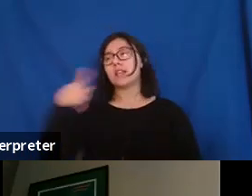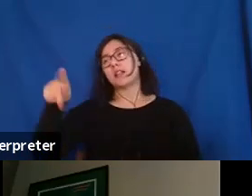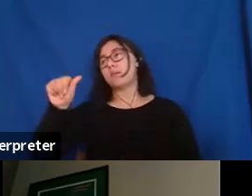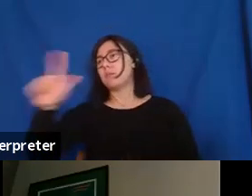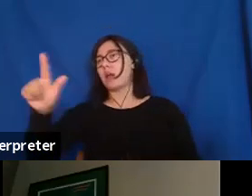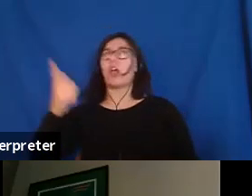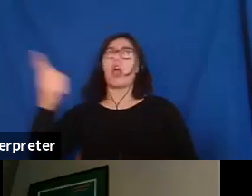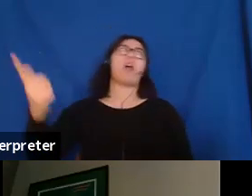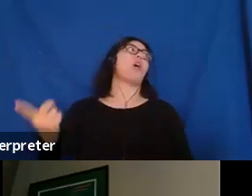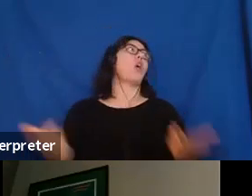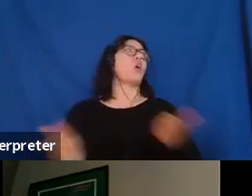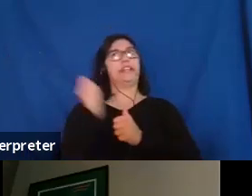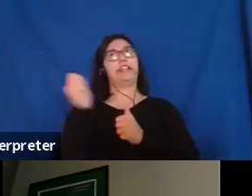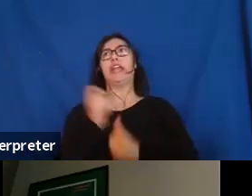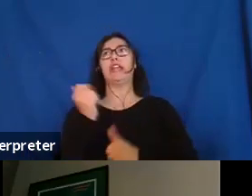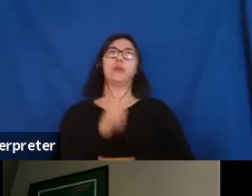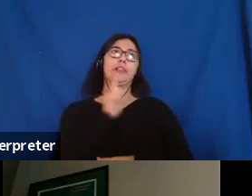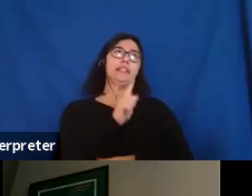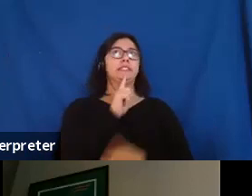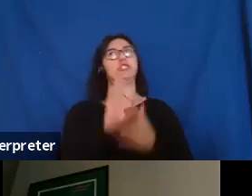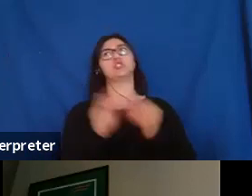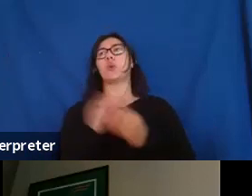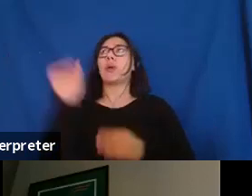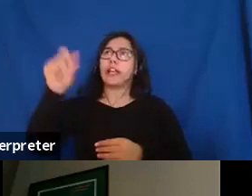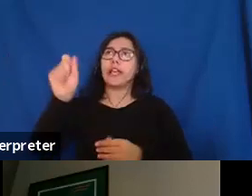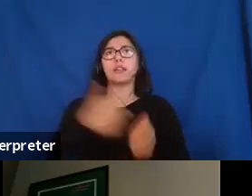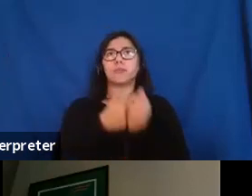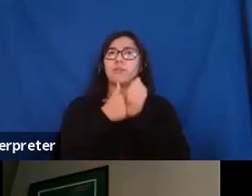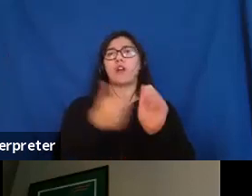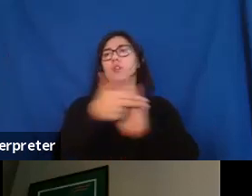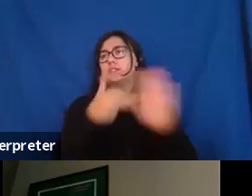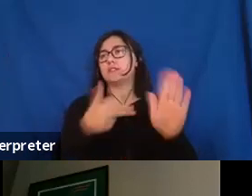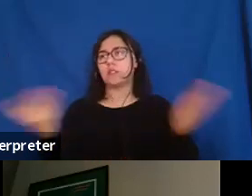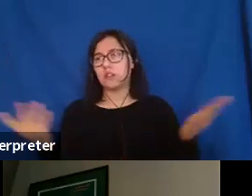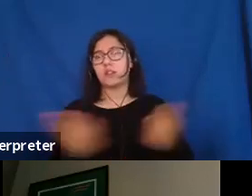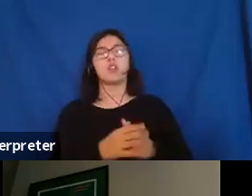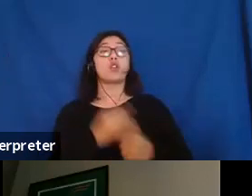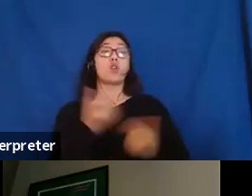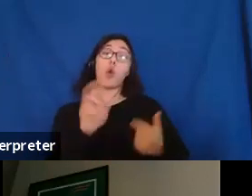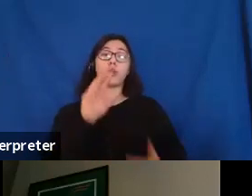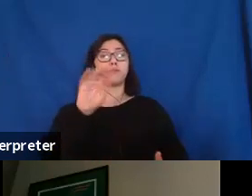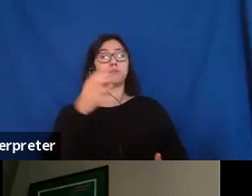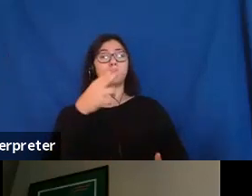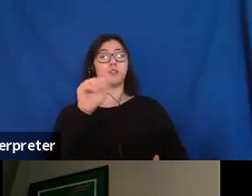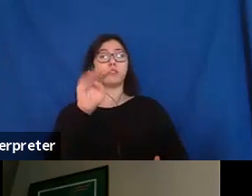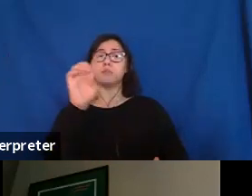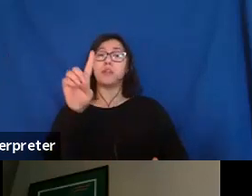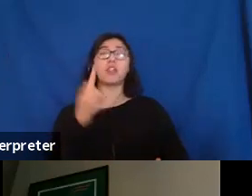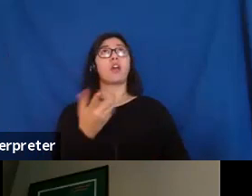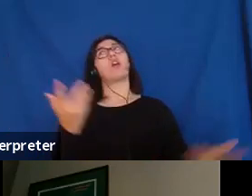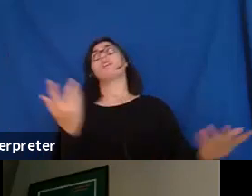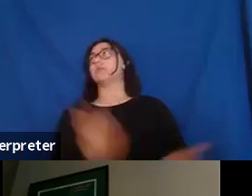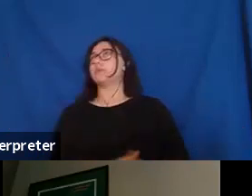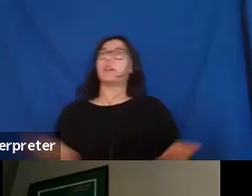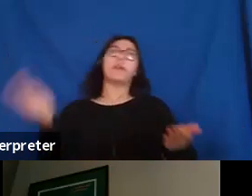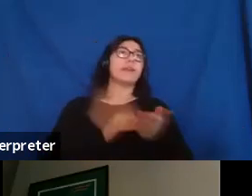of the single story, you know, like, yes, we're playing into a stereotype. Or she could have gone off on Muhammad, or there you go again with horizontal hostility,